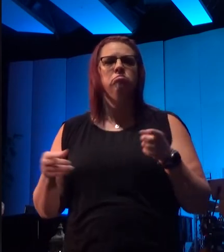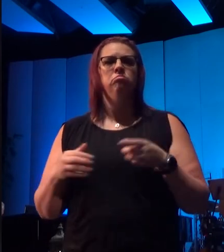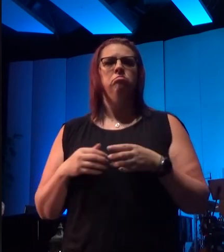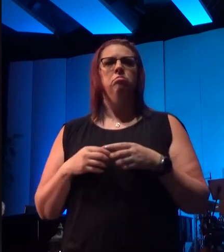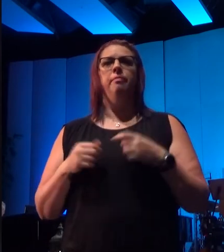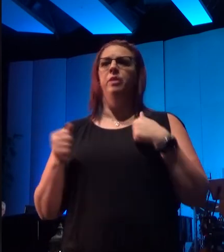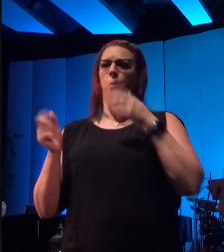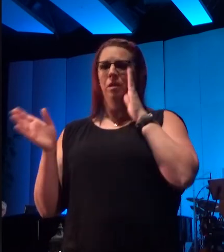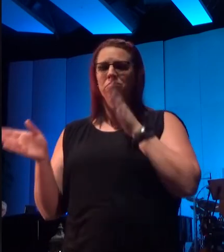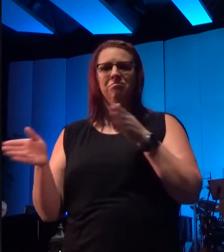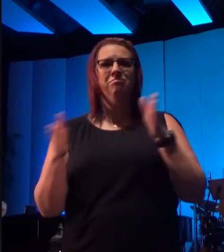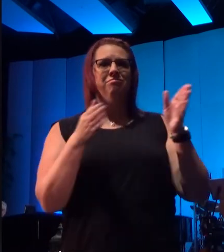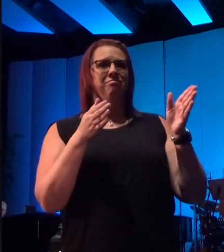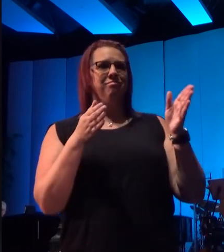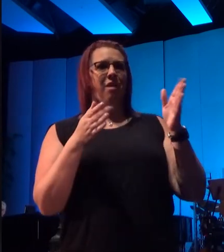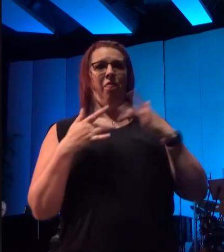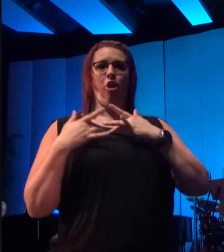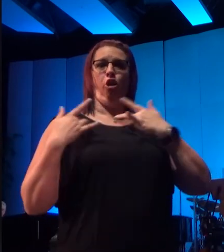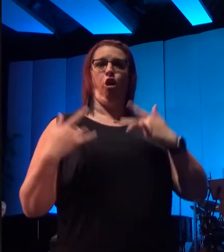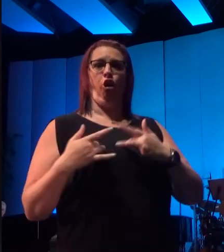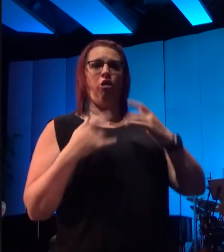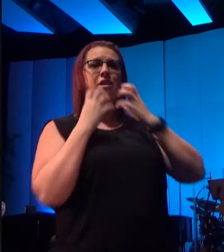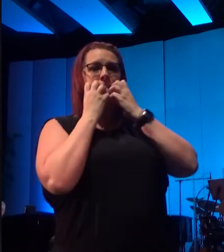into the heart of the beloved.